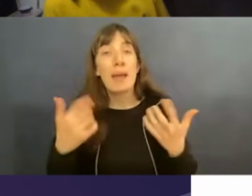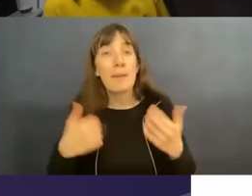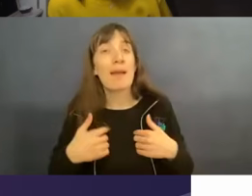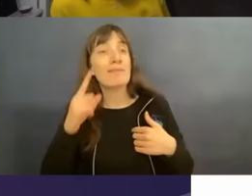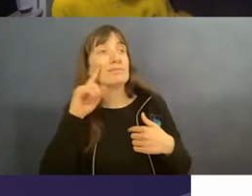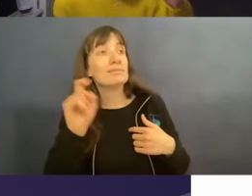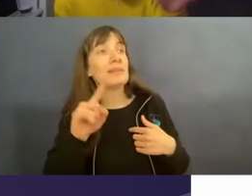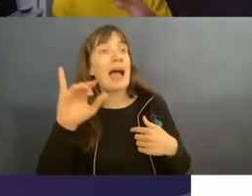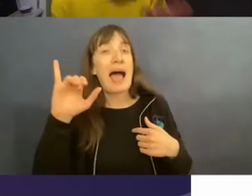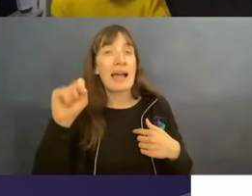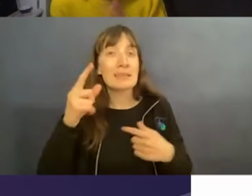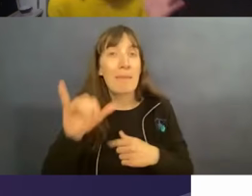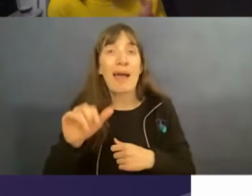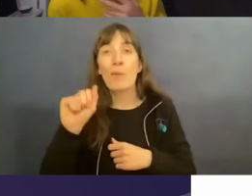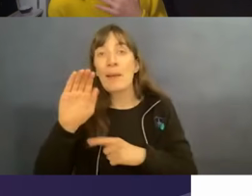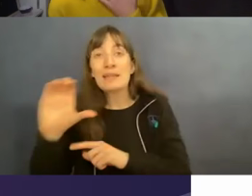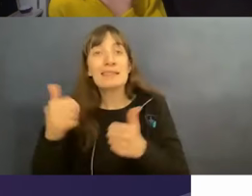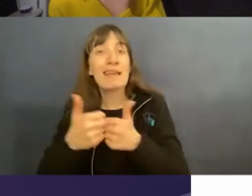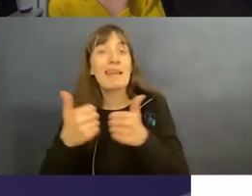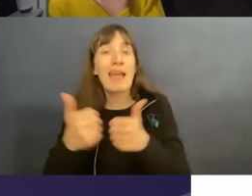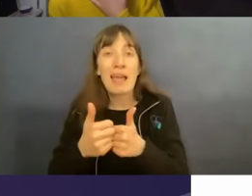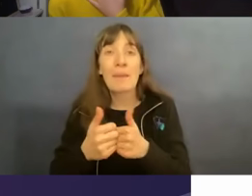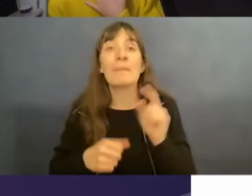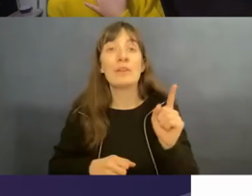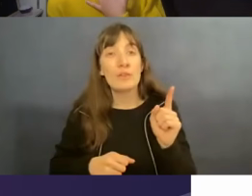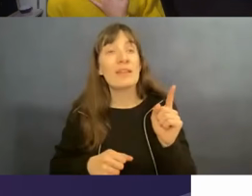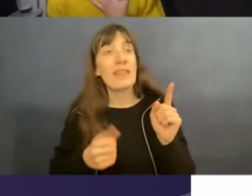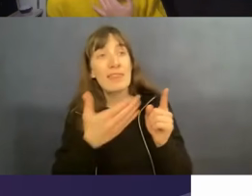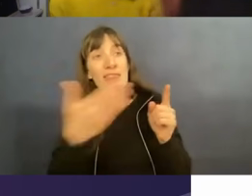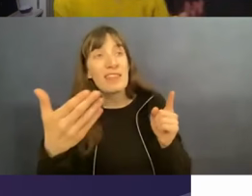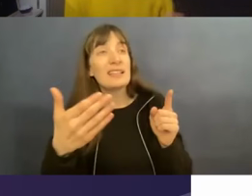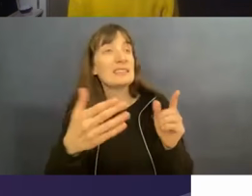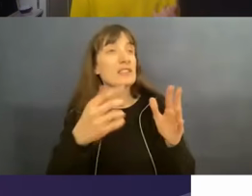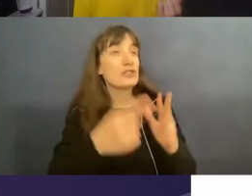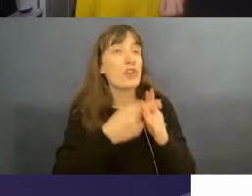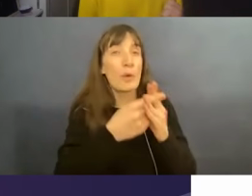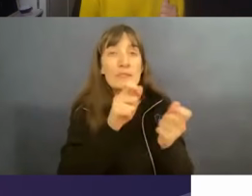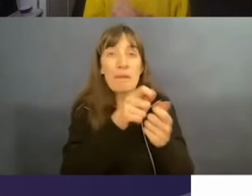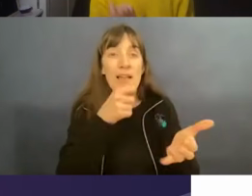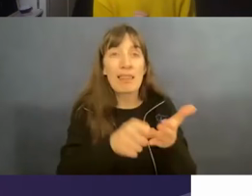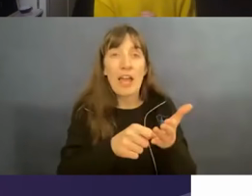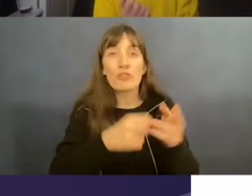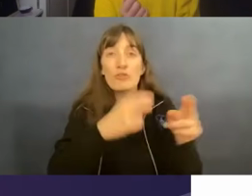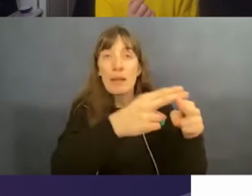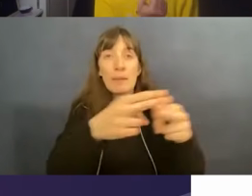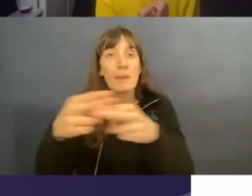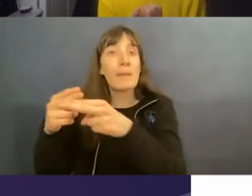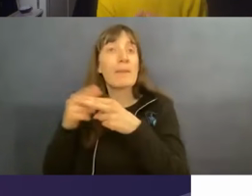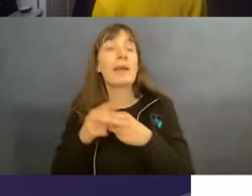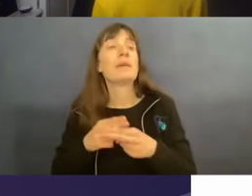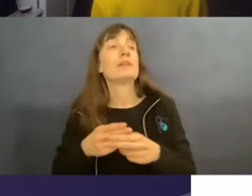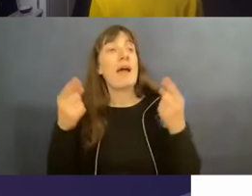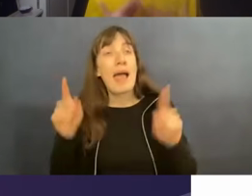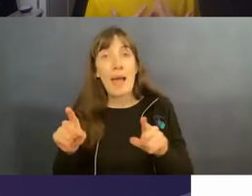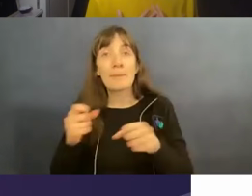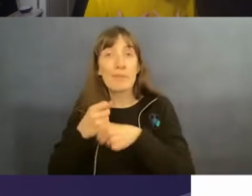the alphabet game, like name things that start with certain letters. Maybe you make certain bracelets together. So whenever you notice the bracelet